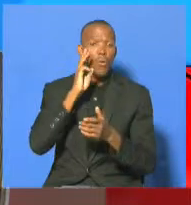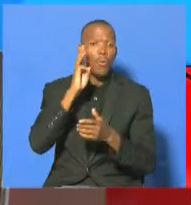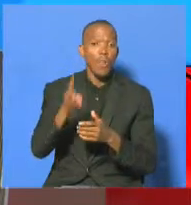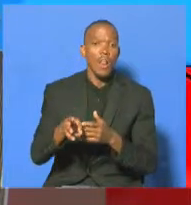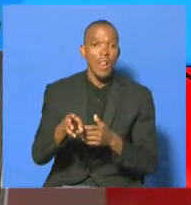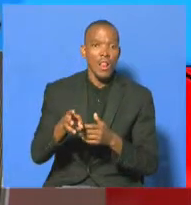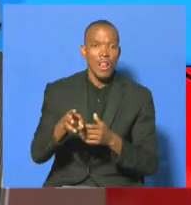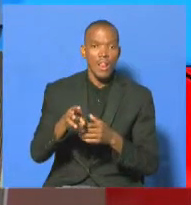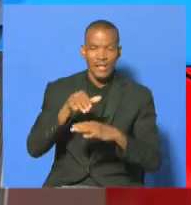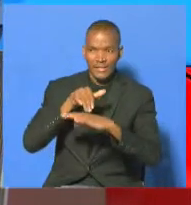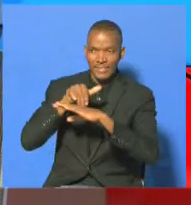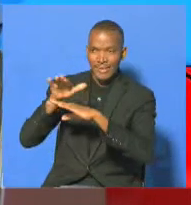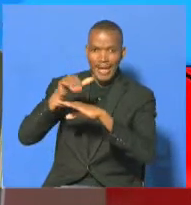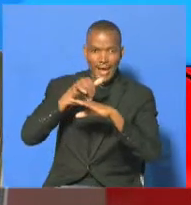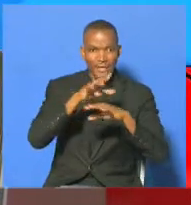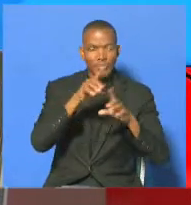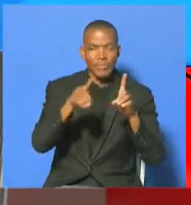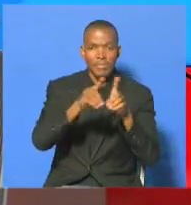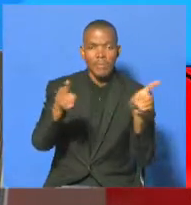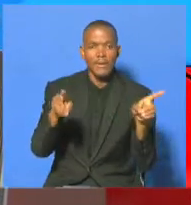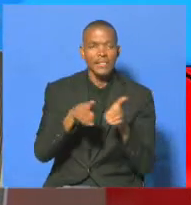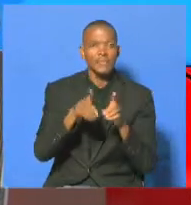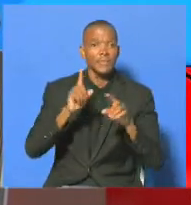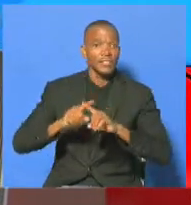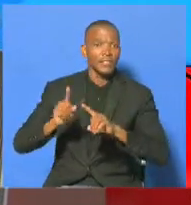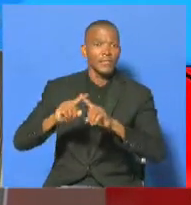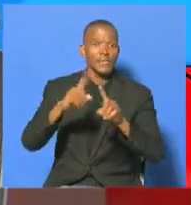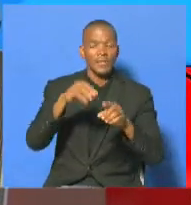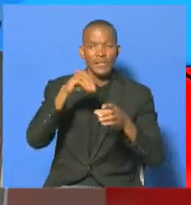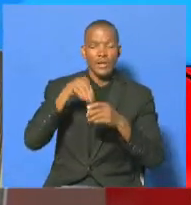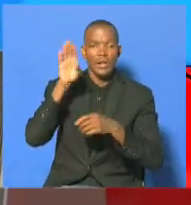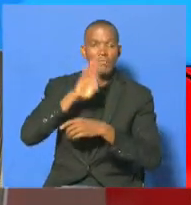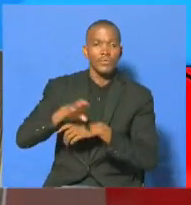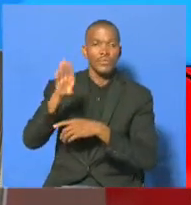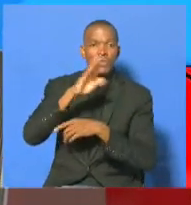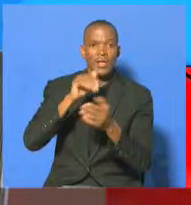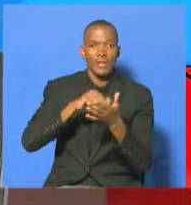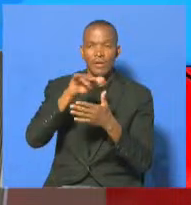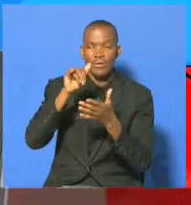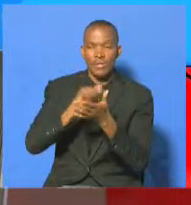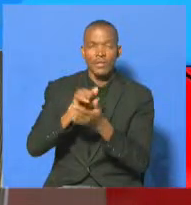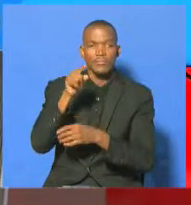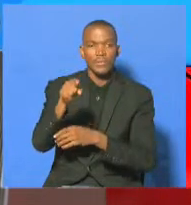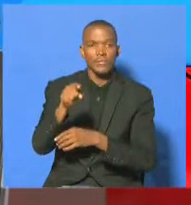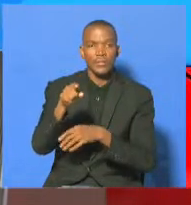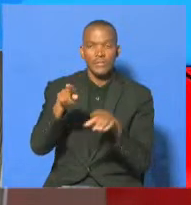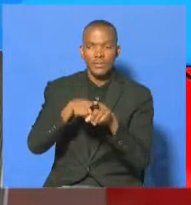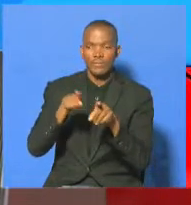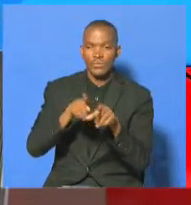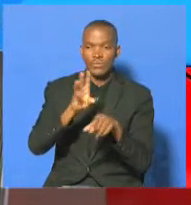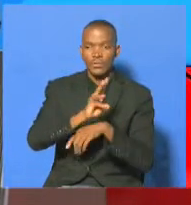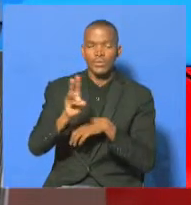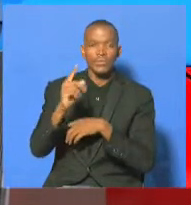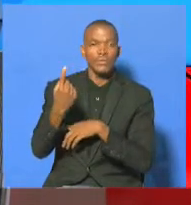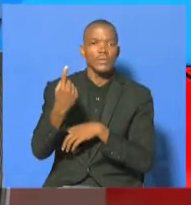Retabore yisa kuma halong a haluganing malahat sila botswana muri muri kaulon tupaka haluganah botswana kasi 61